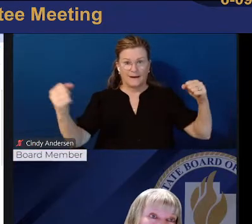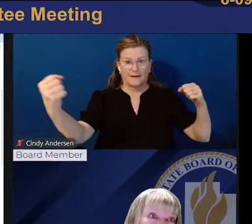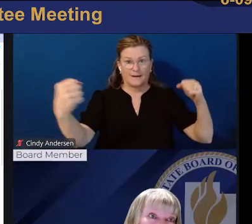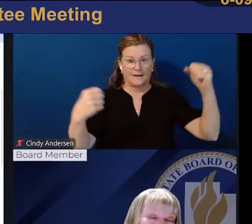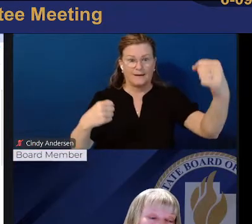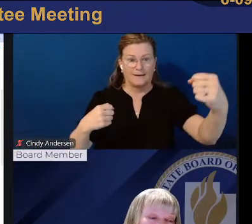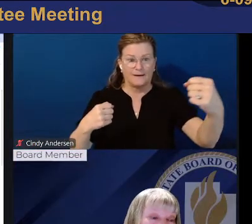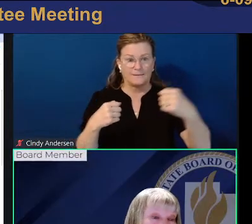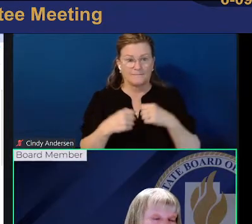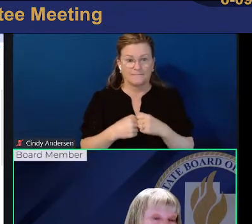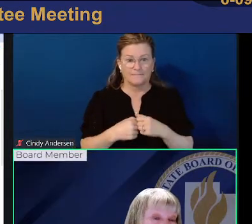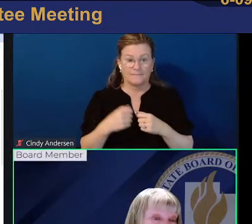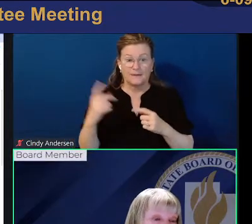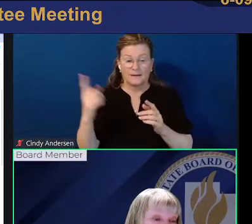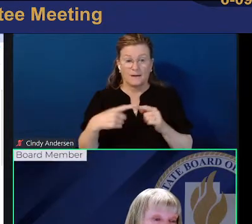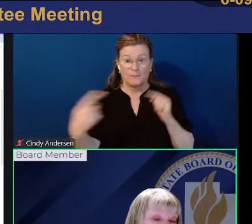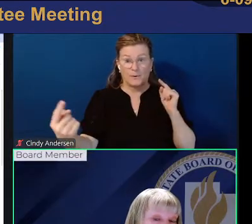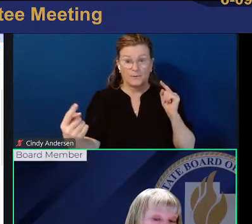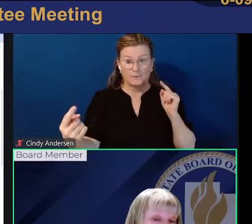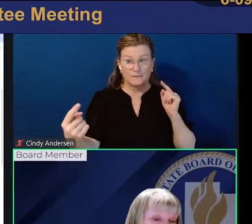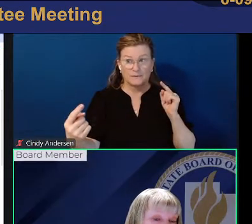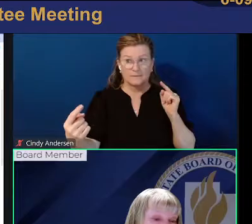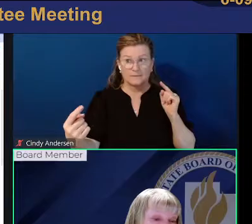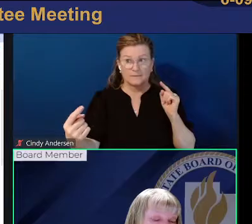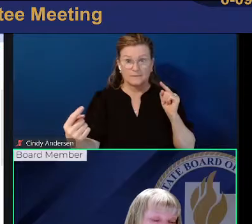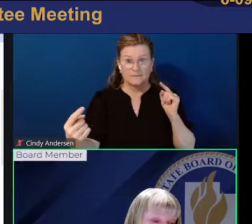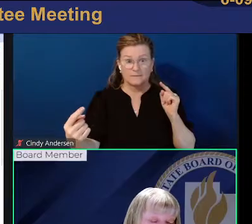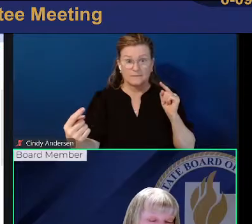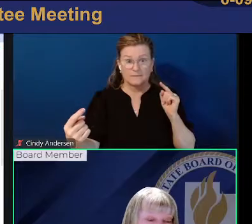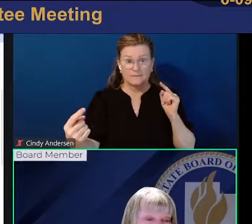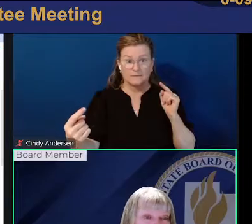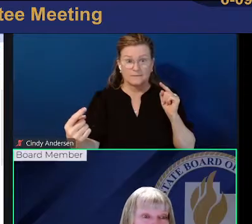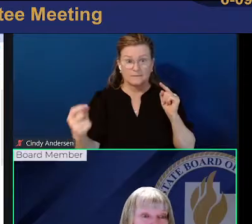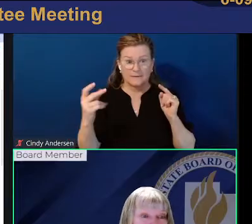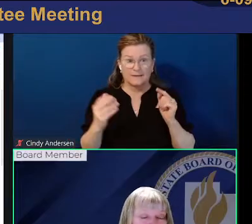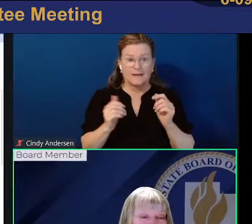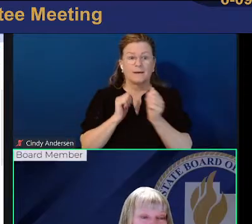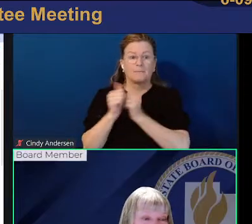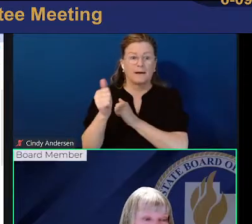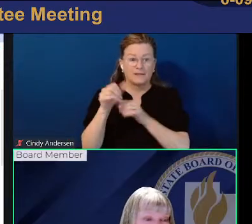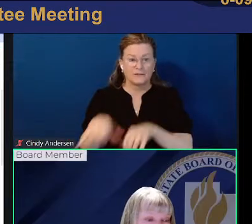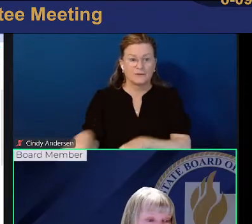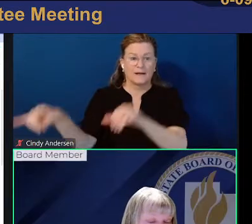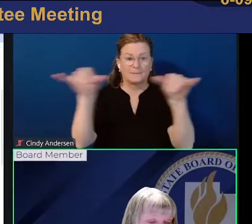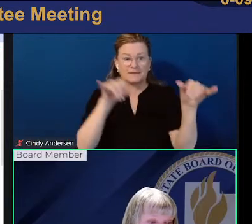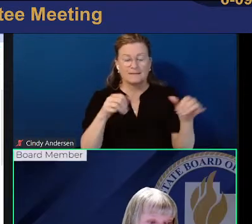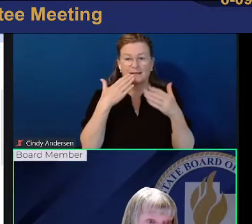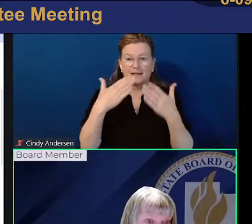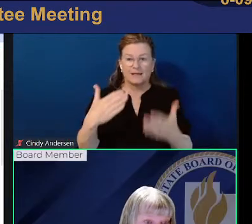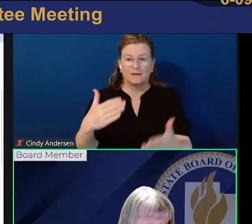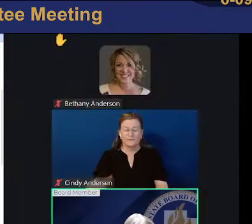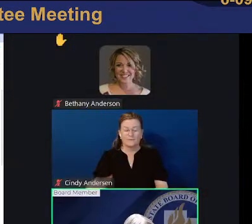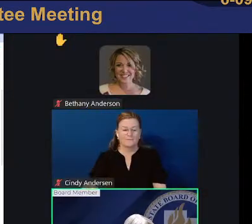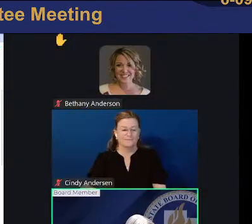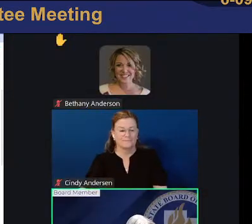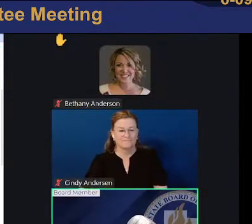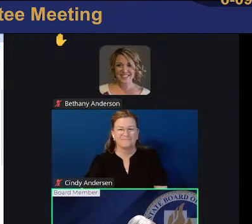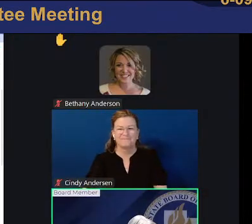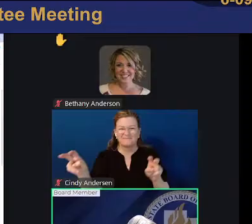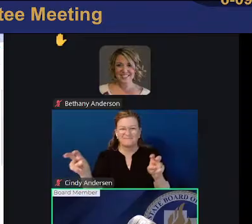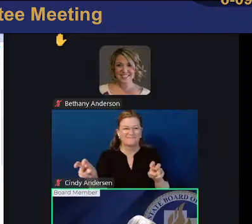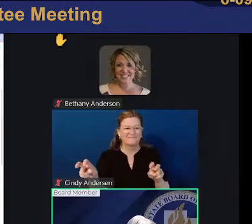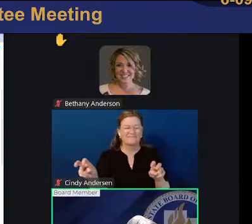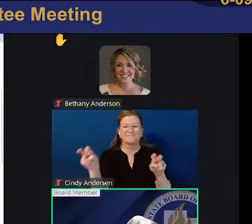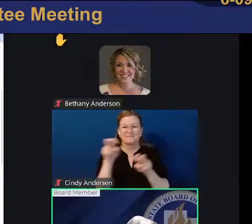Aye. Any opposed? Okay, that motion passes unanimously. Thank you. We